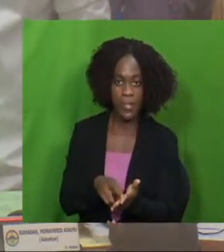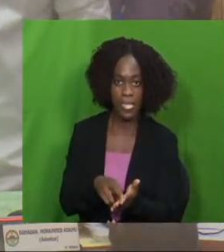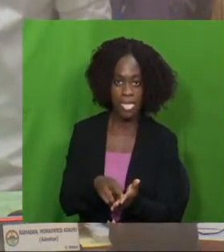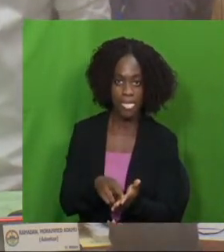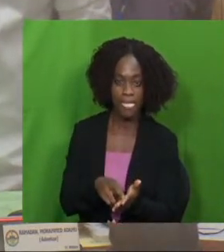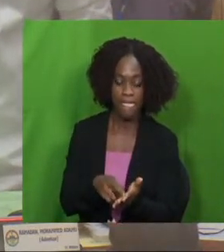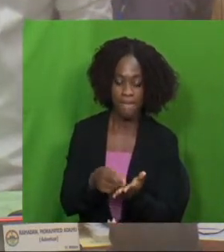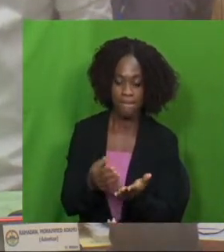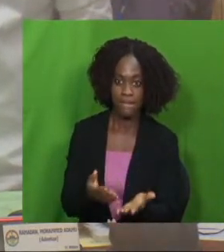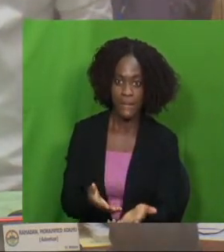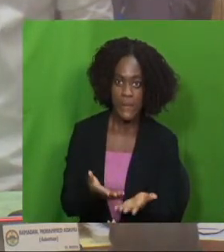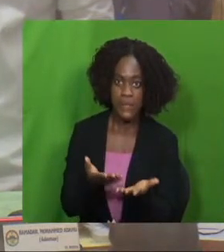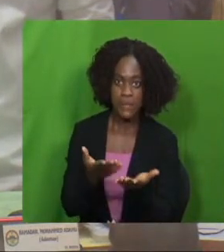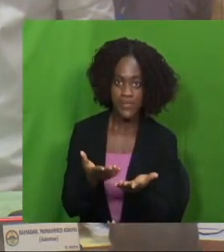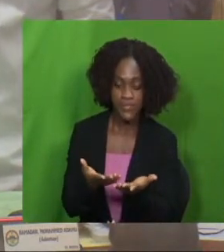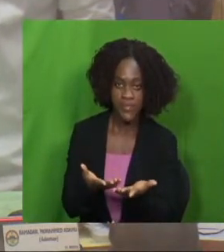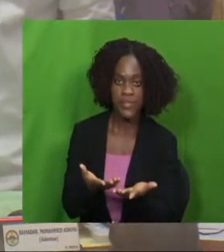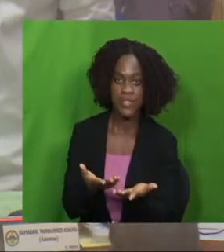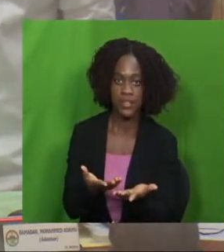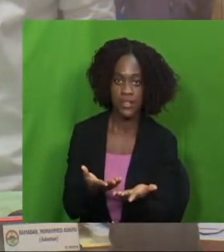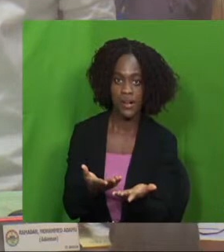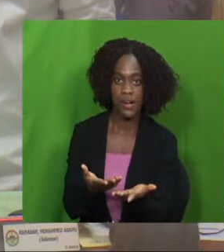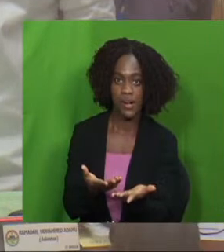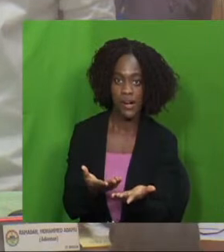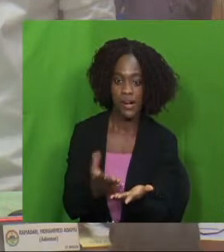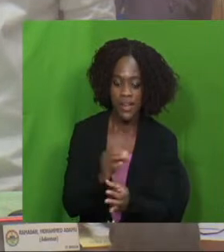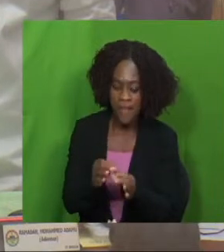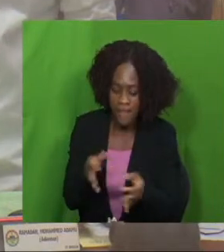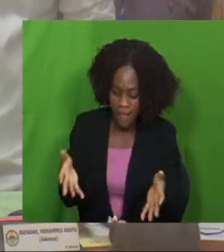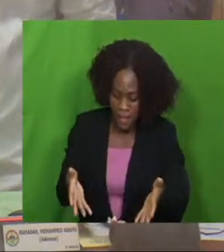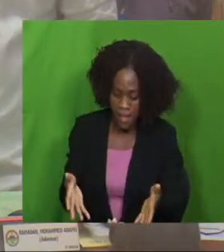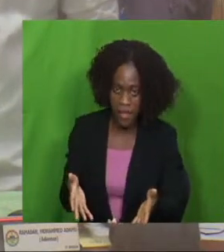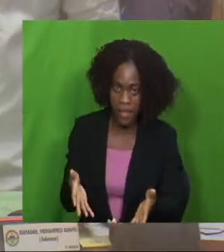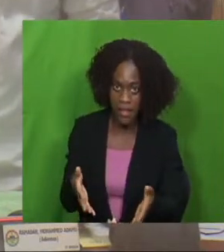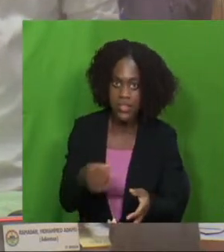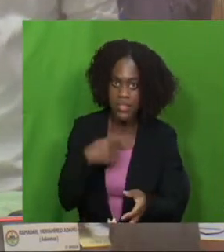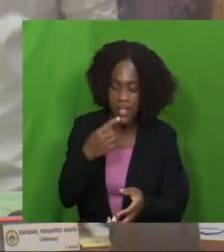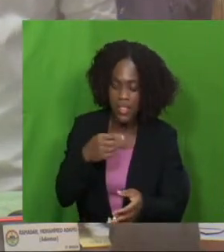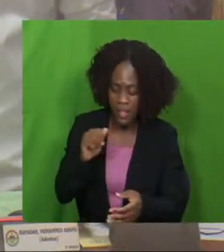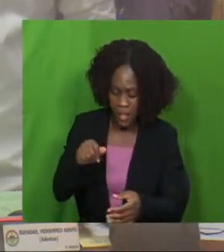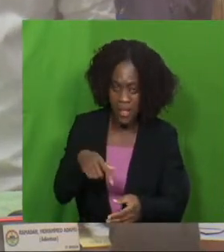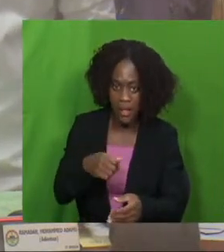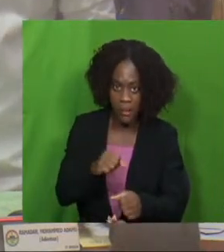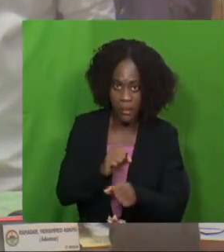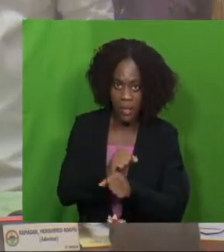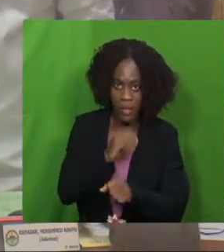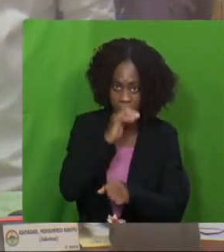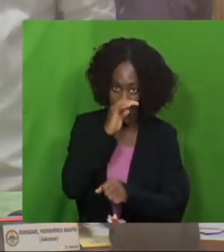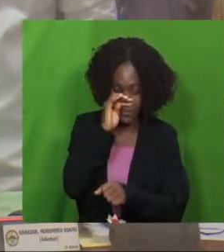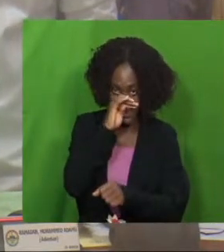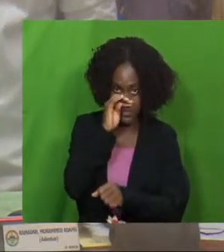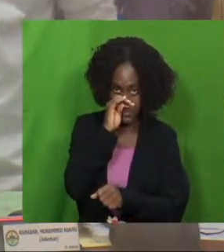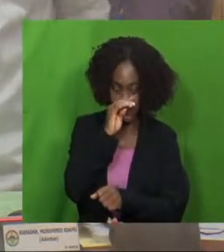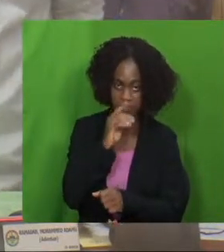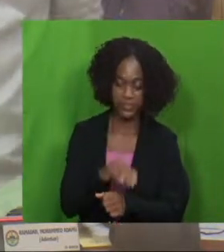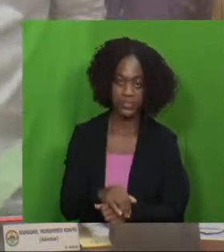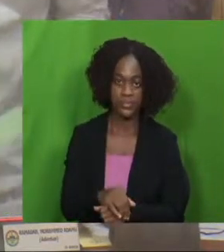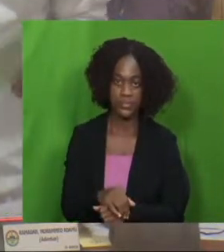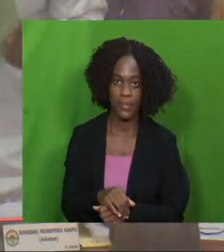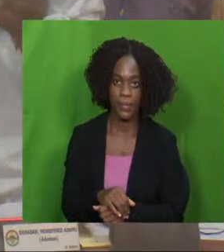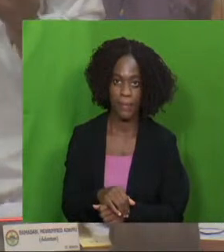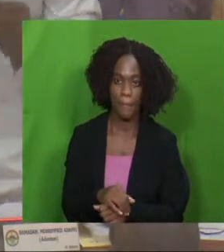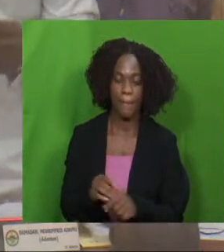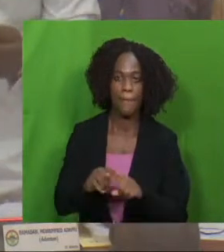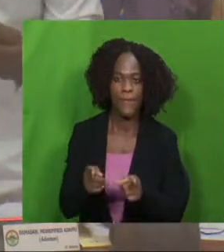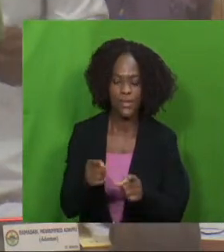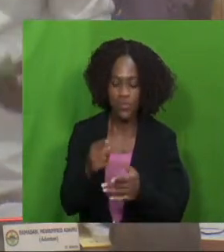submitted in their place. And I'm sure if they were in the House, they would have been captured as being present. But what we